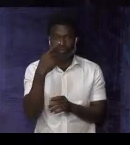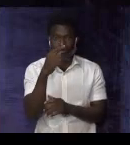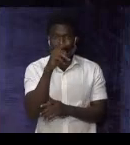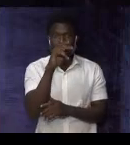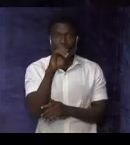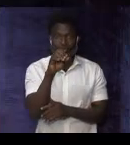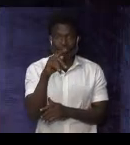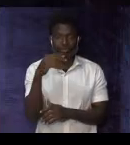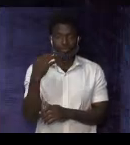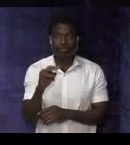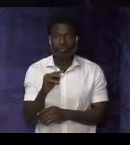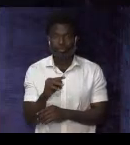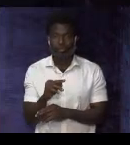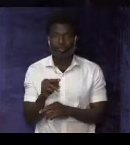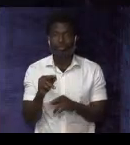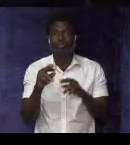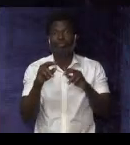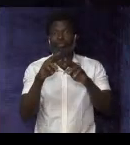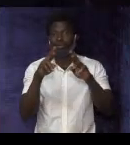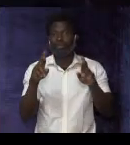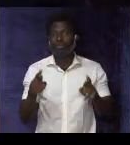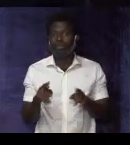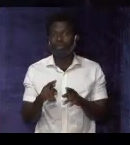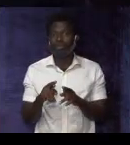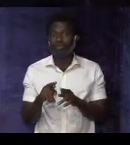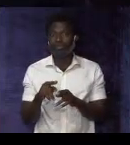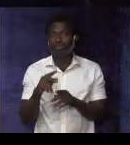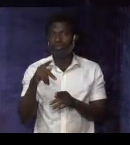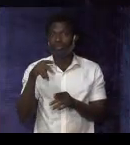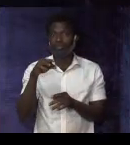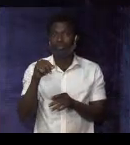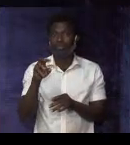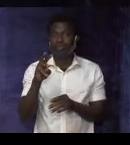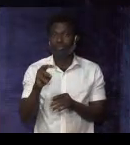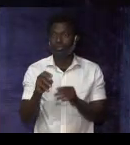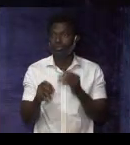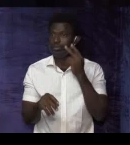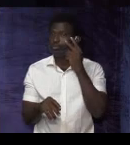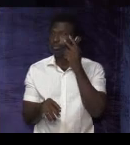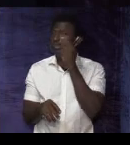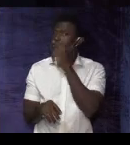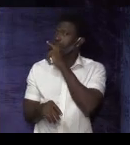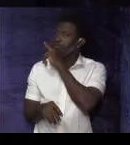net of a rectangular prism actually looks like.